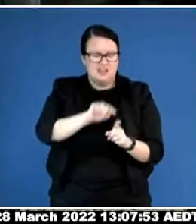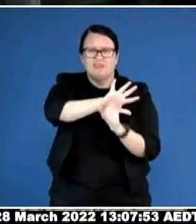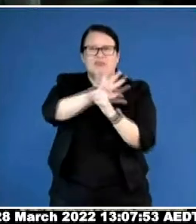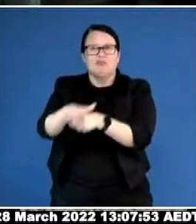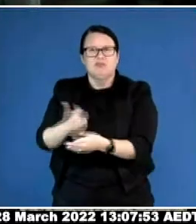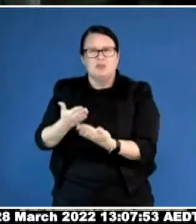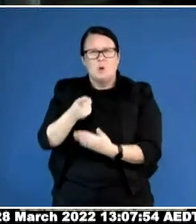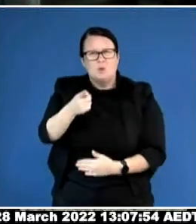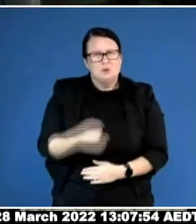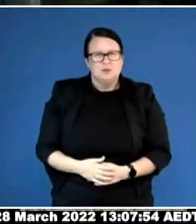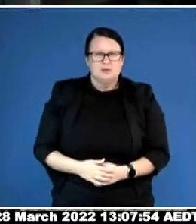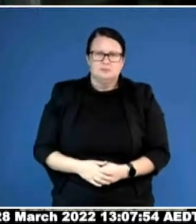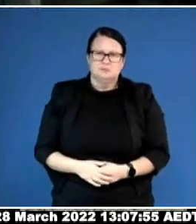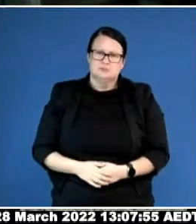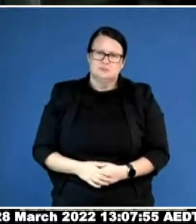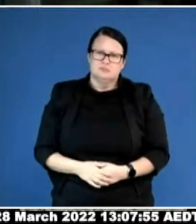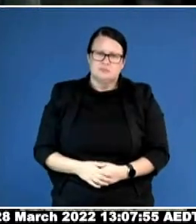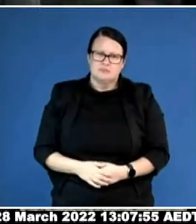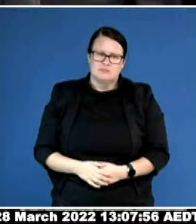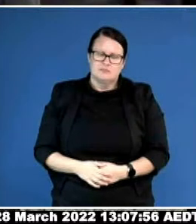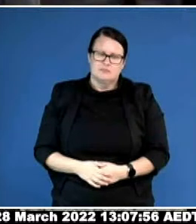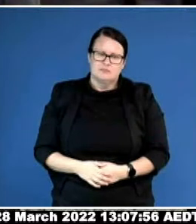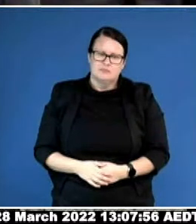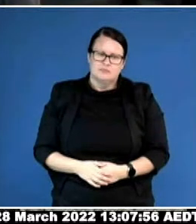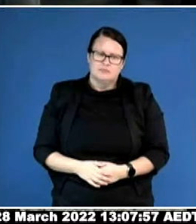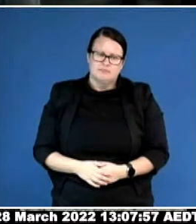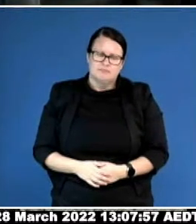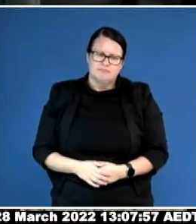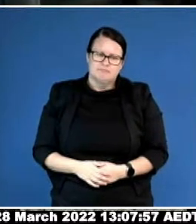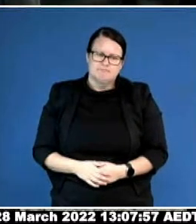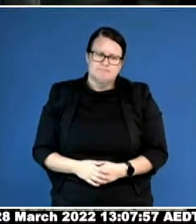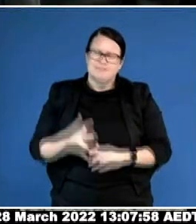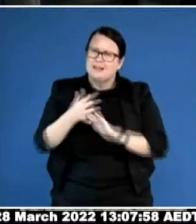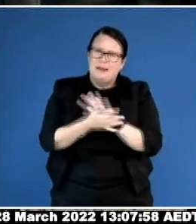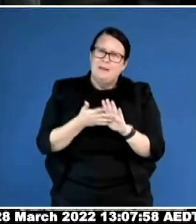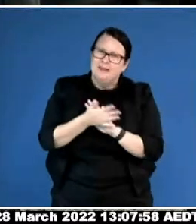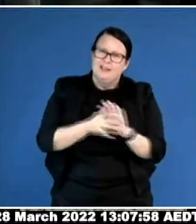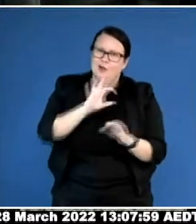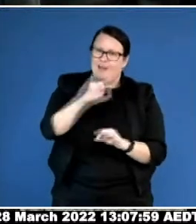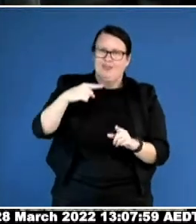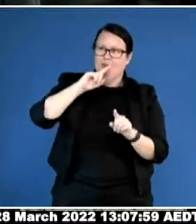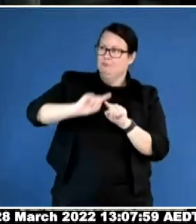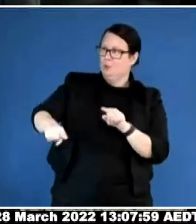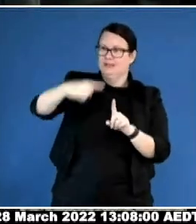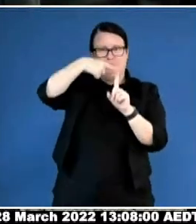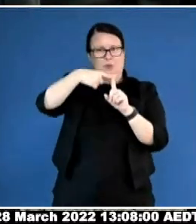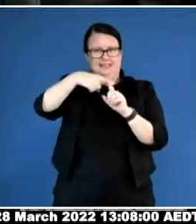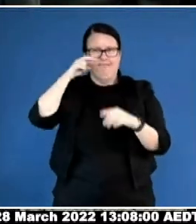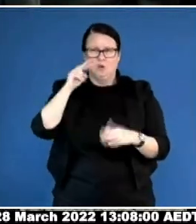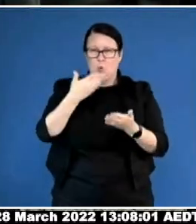So this has caused you to perhaps have not the best view about the court process. And